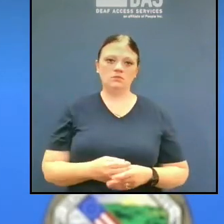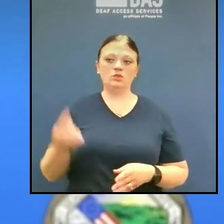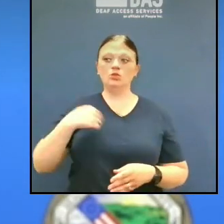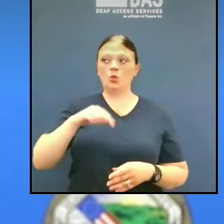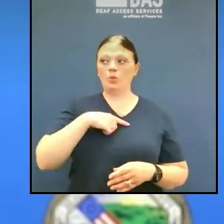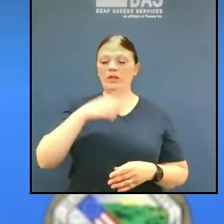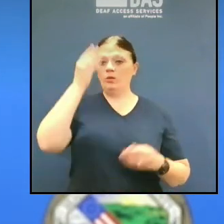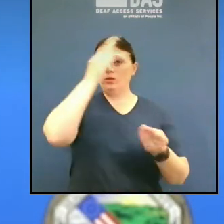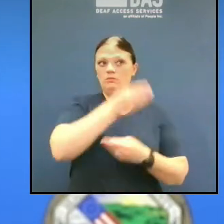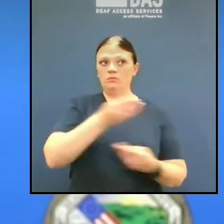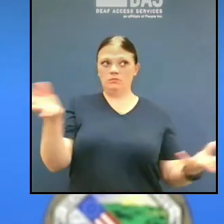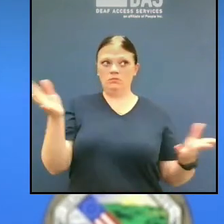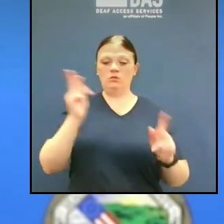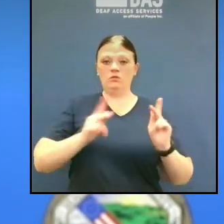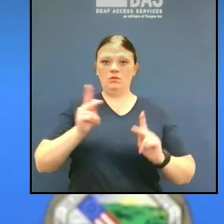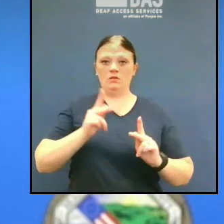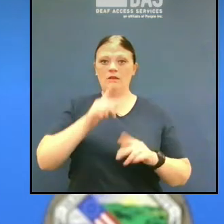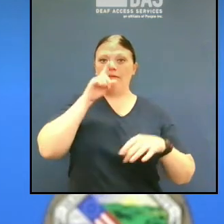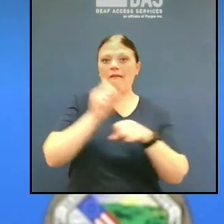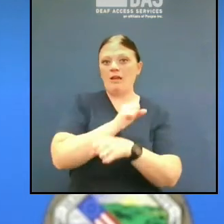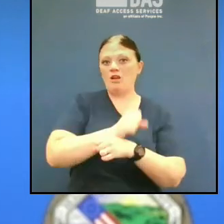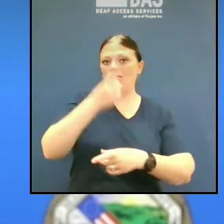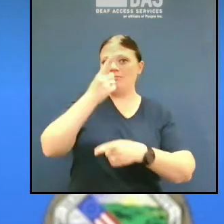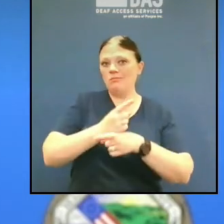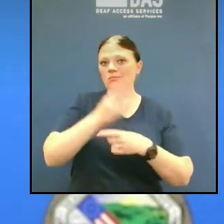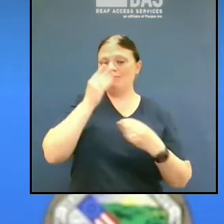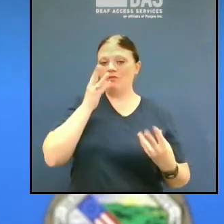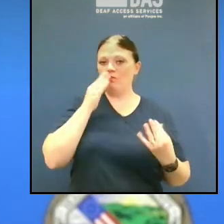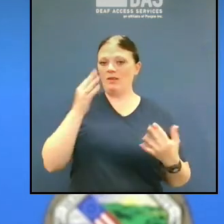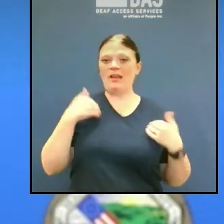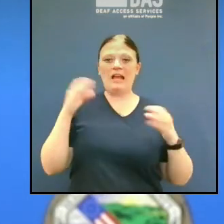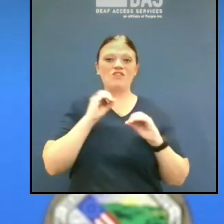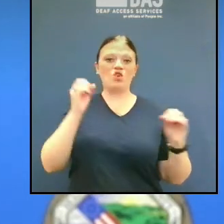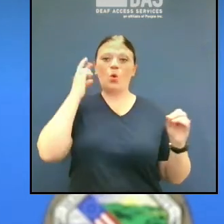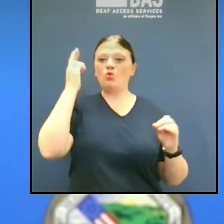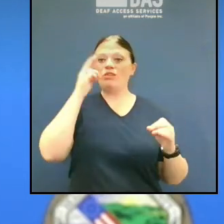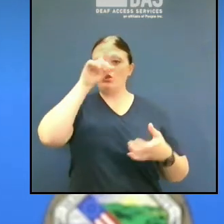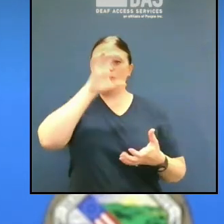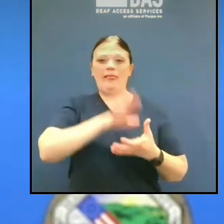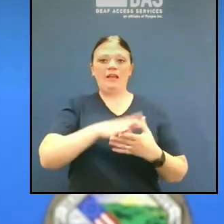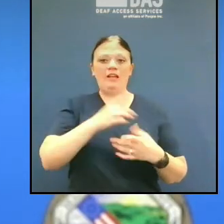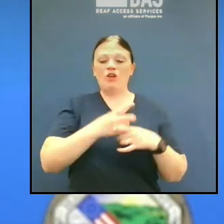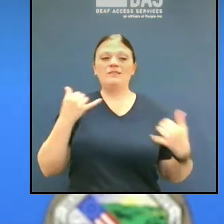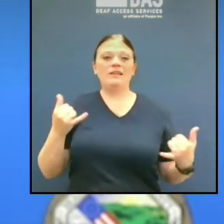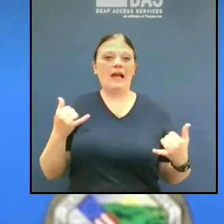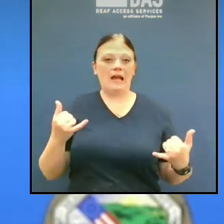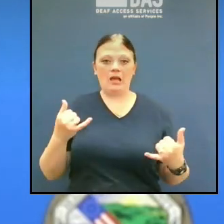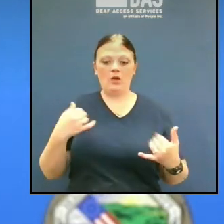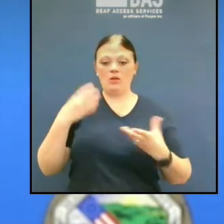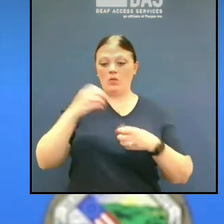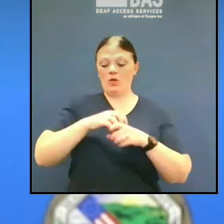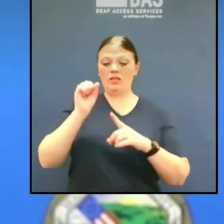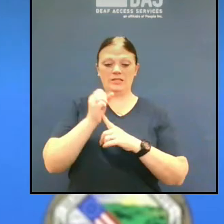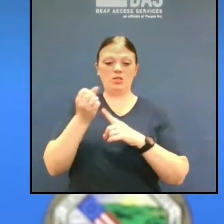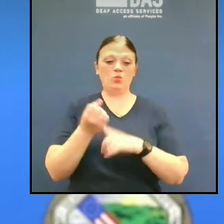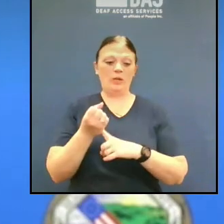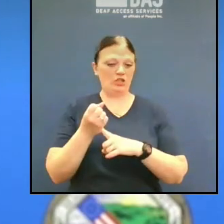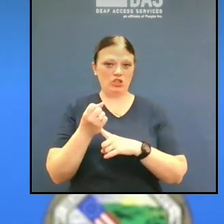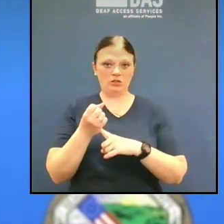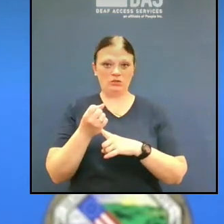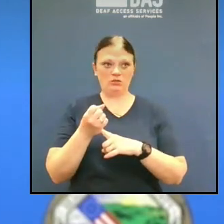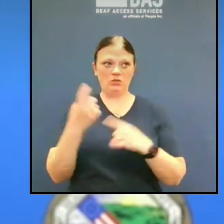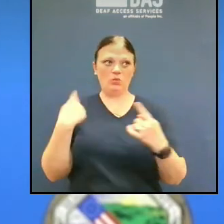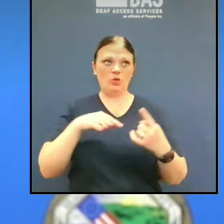public accurate information. I have no reason to believe at this point that we would be in a situation where